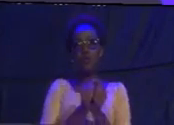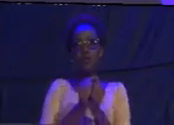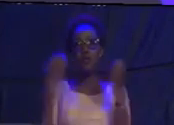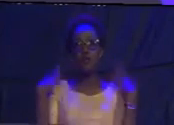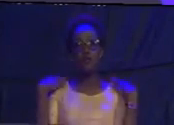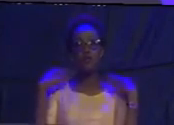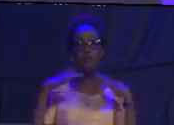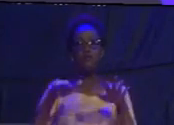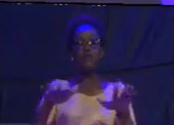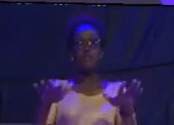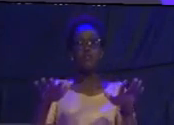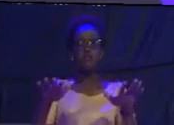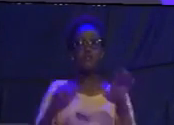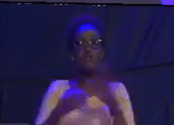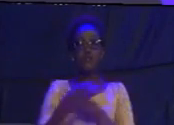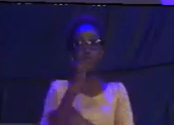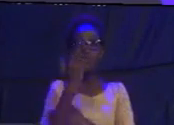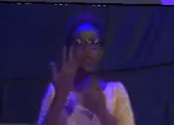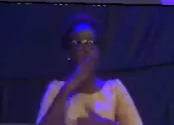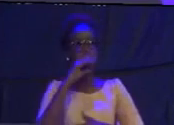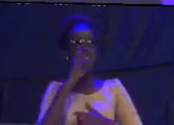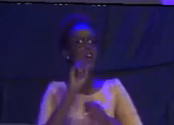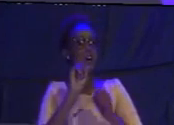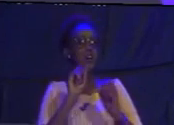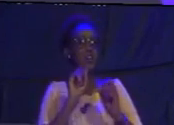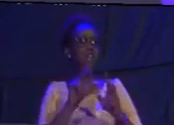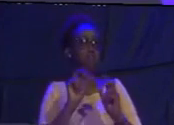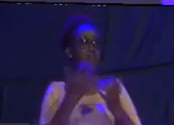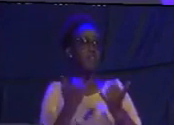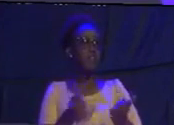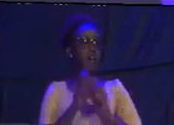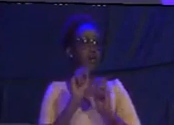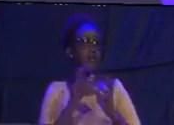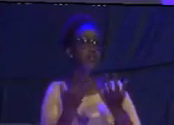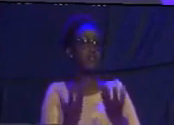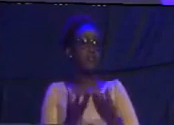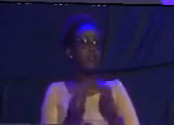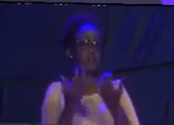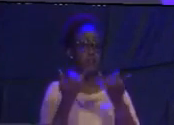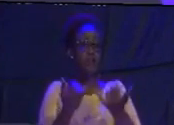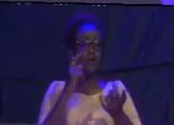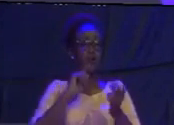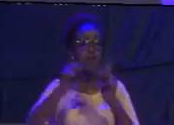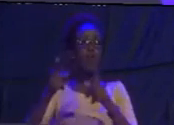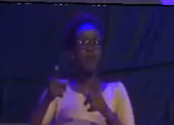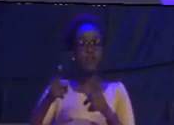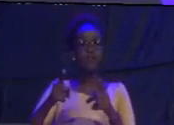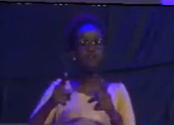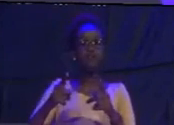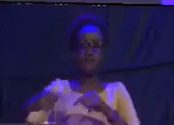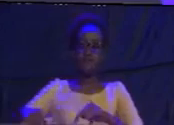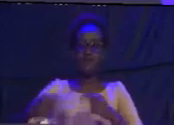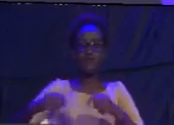the Lord. And then he said, this seems easy. Let's go